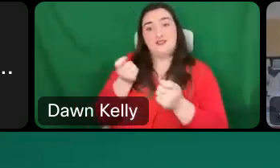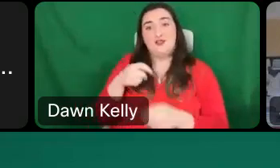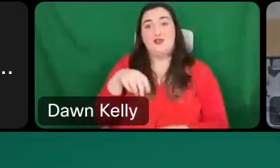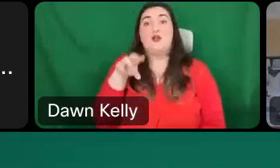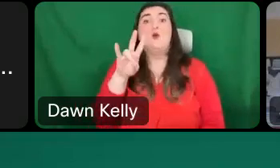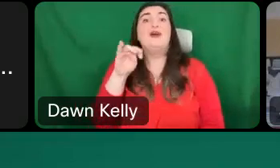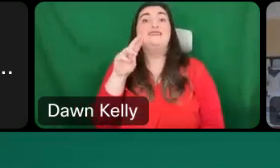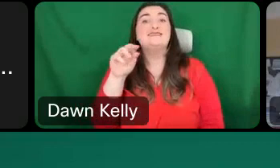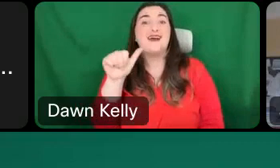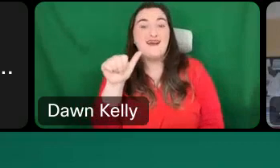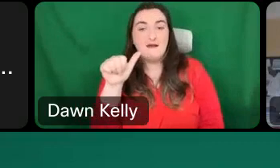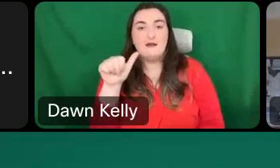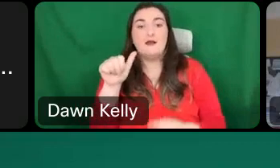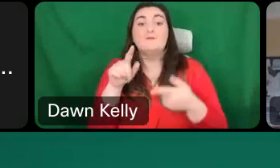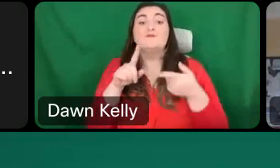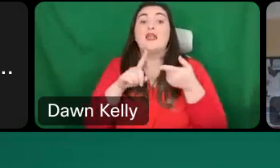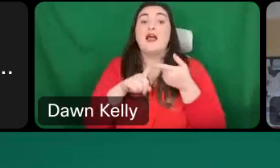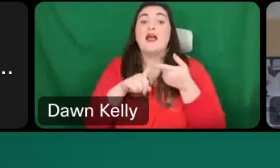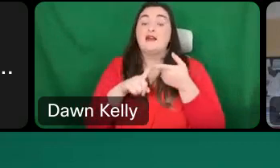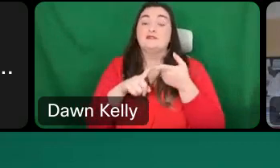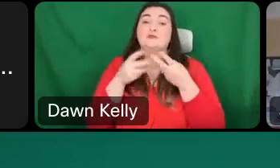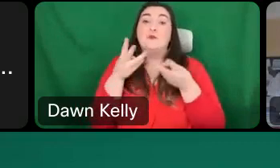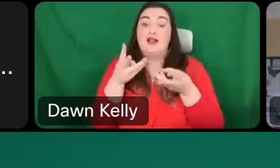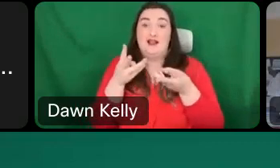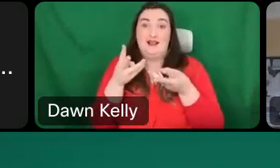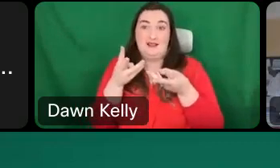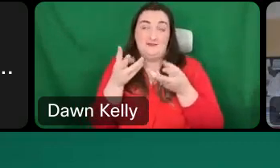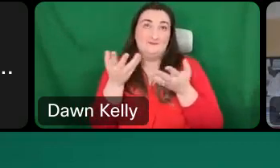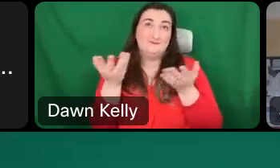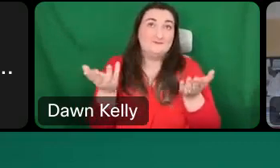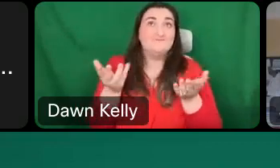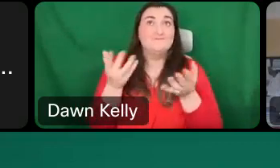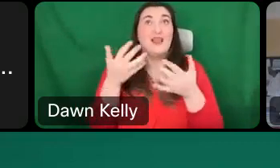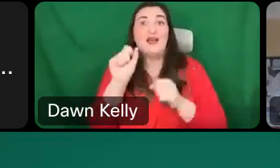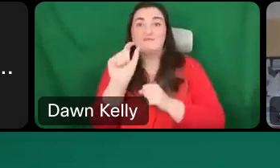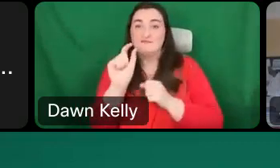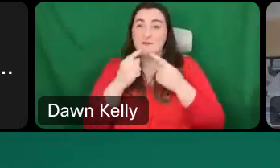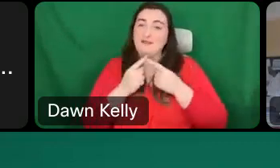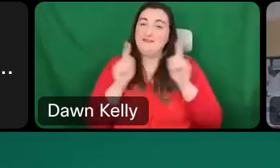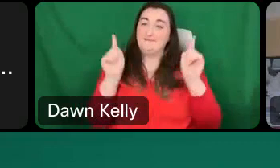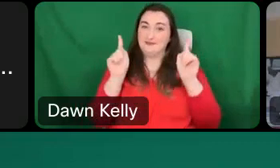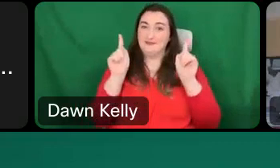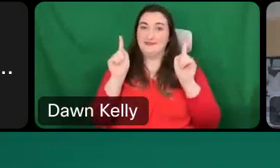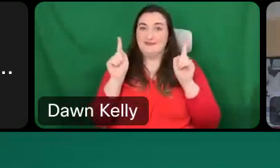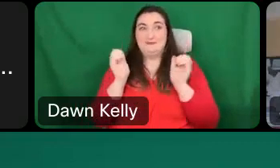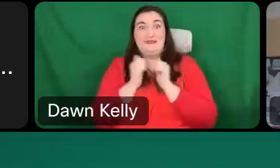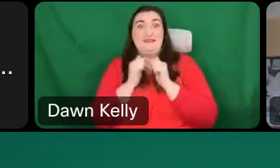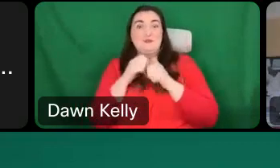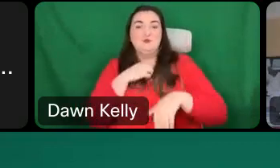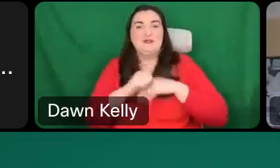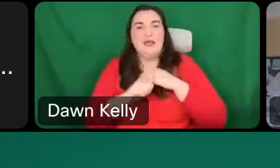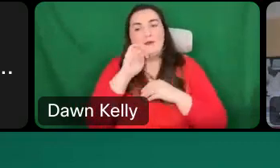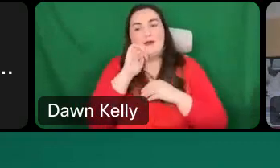Gaidera. And we will be, I suppose, having a slightly different webinar today where it's going to be a little bit